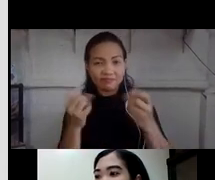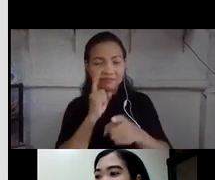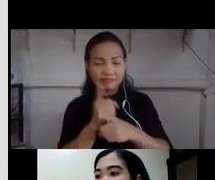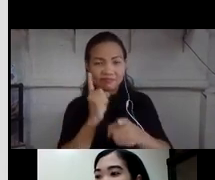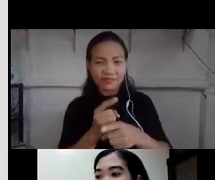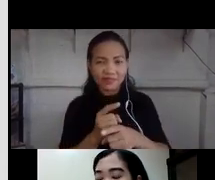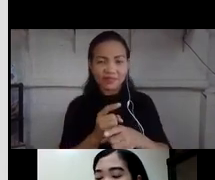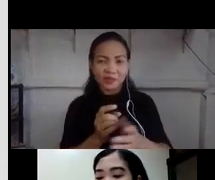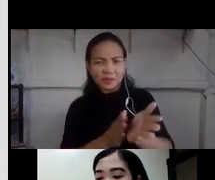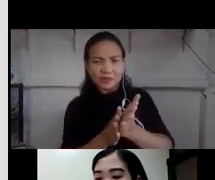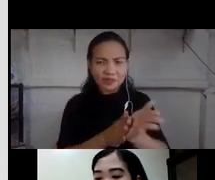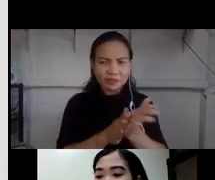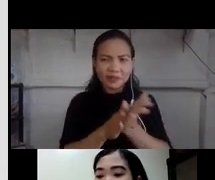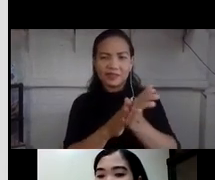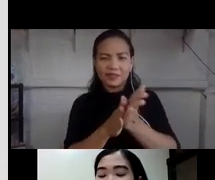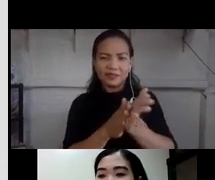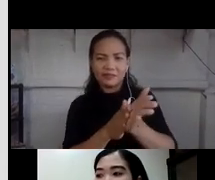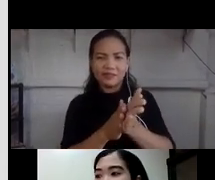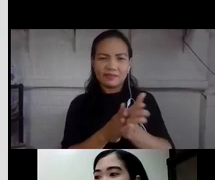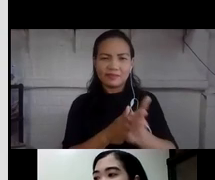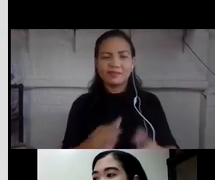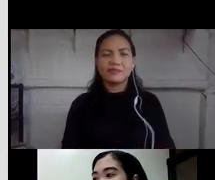Motivated? Mm-hmm.